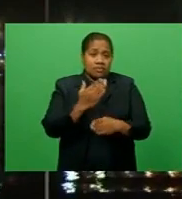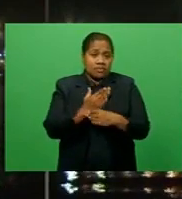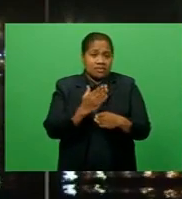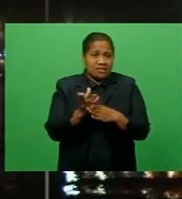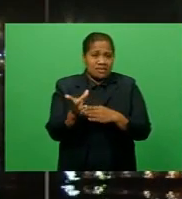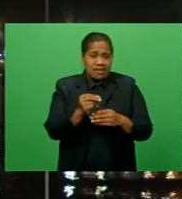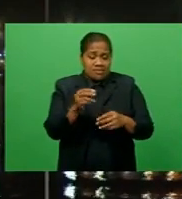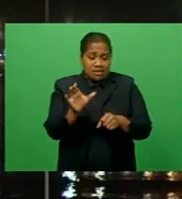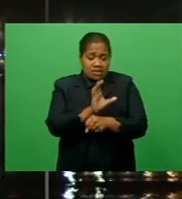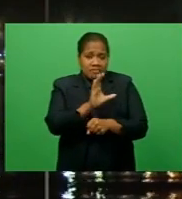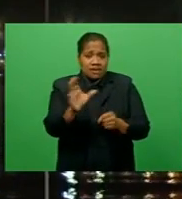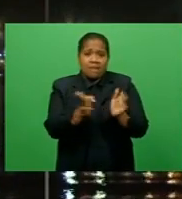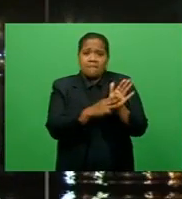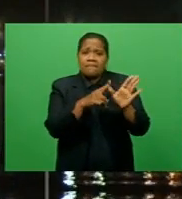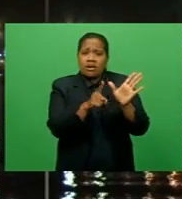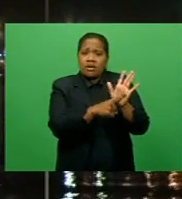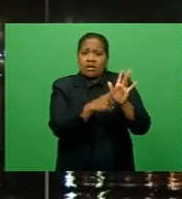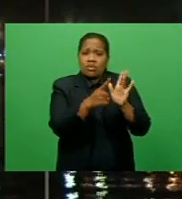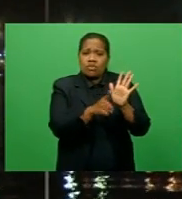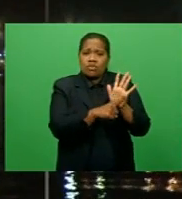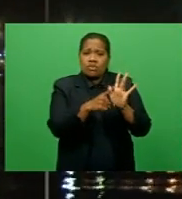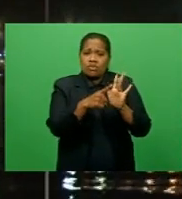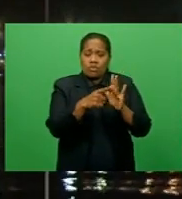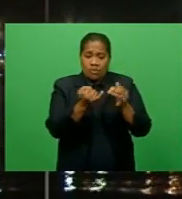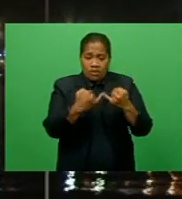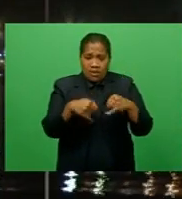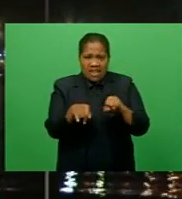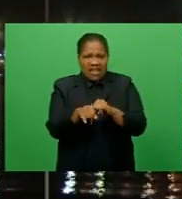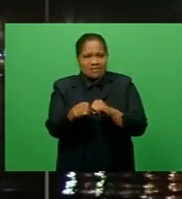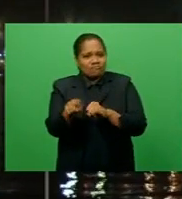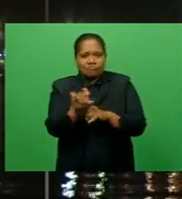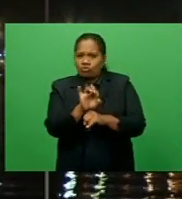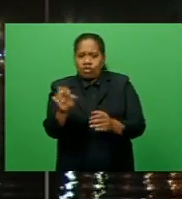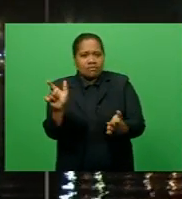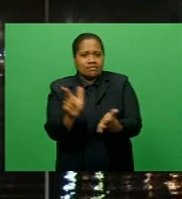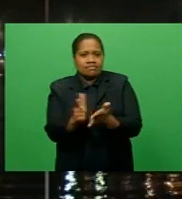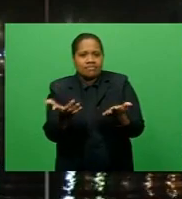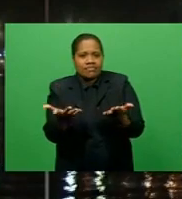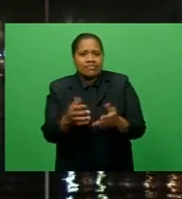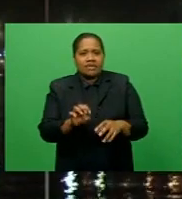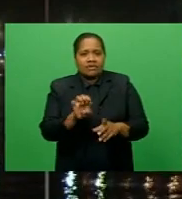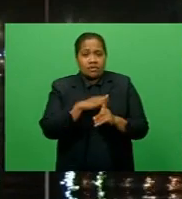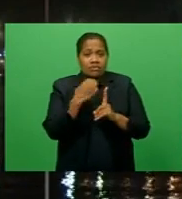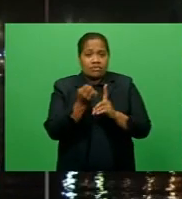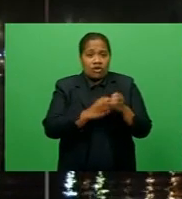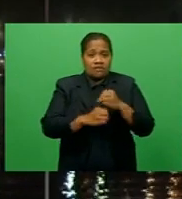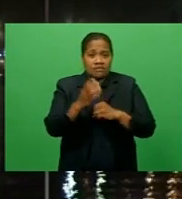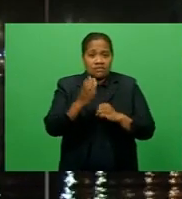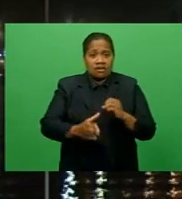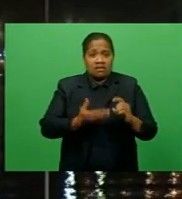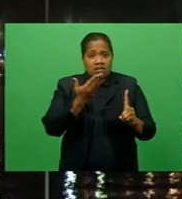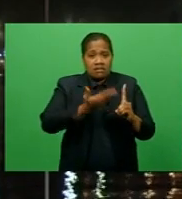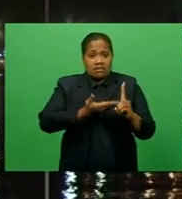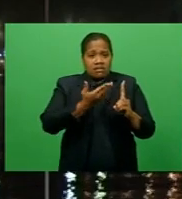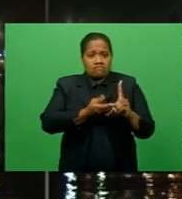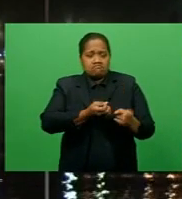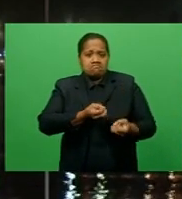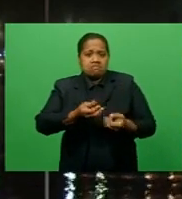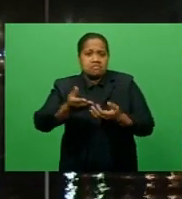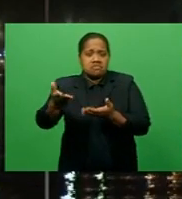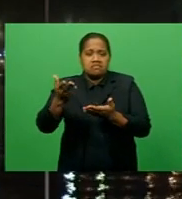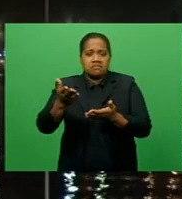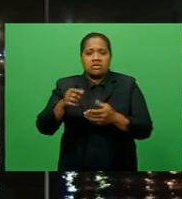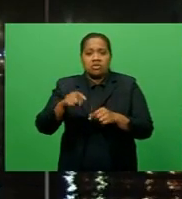company on Malolo Island had been deemed illegal. Environment Officer Kelera Tokalau gave her account of the matter in Suva Magistrates